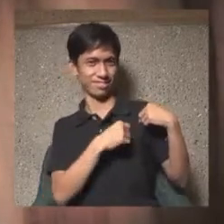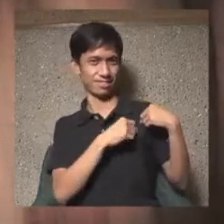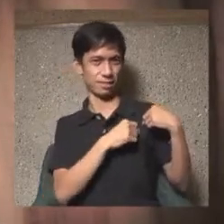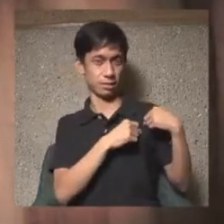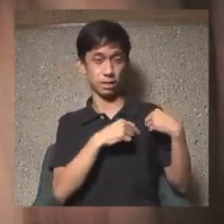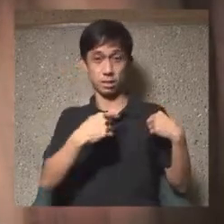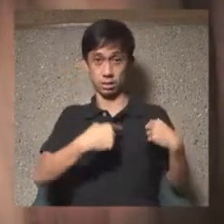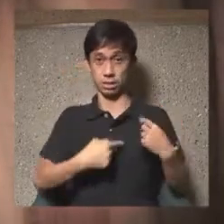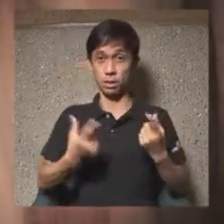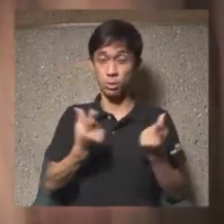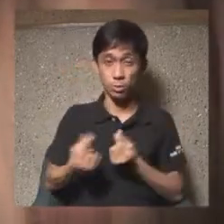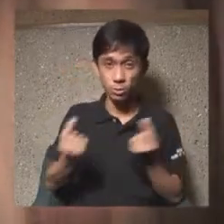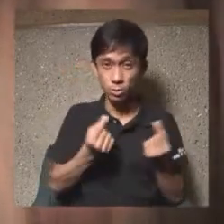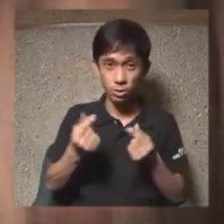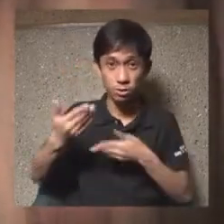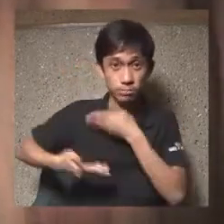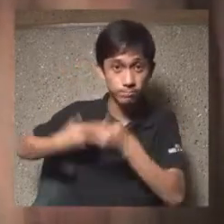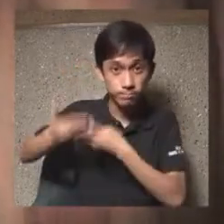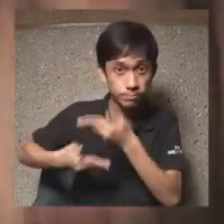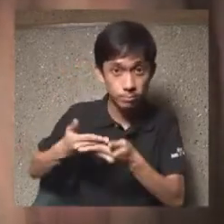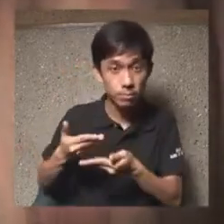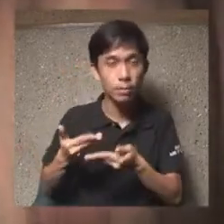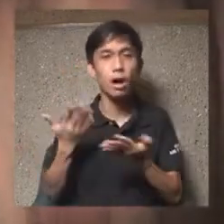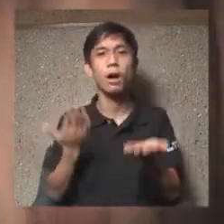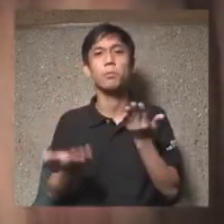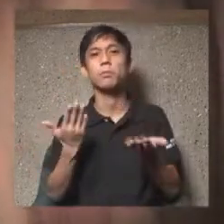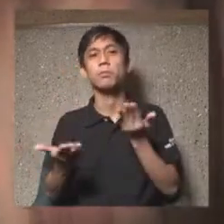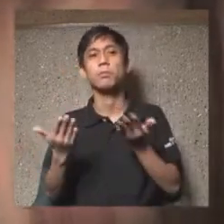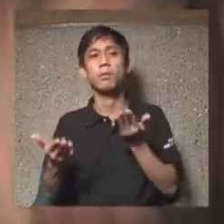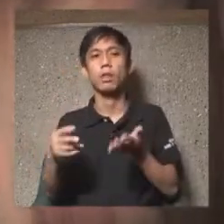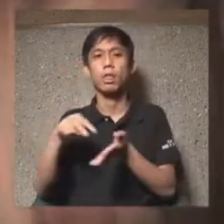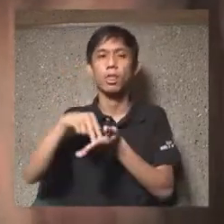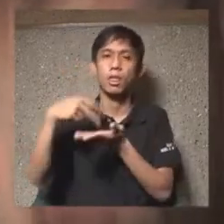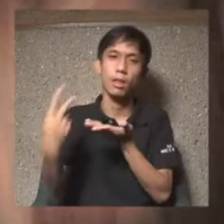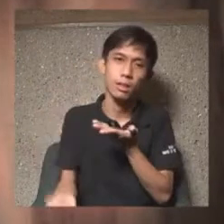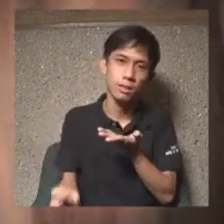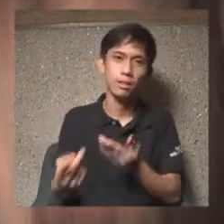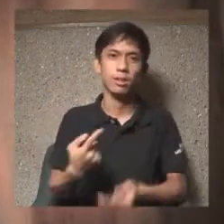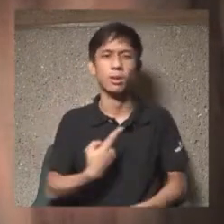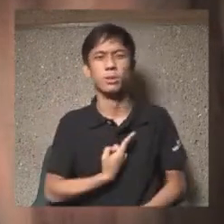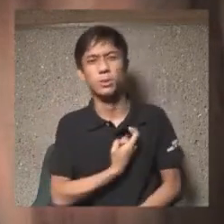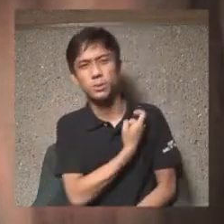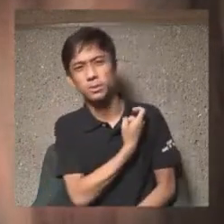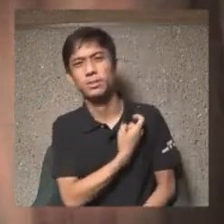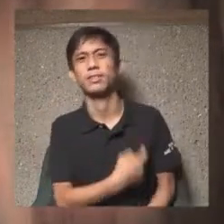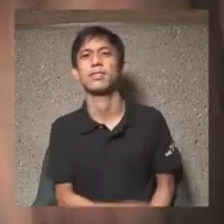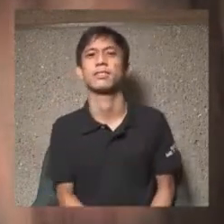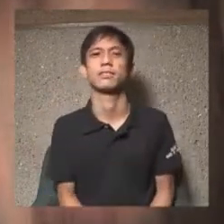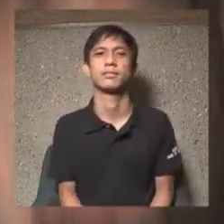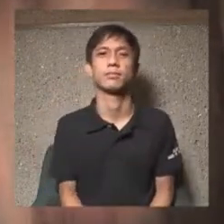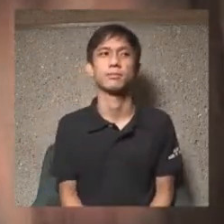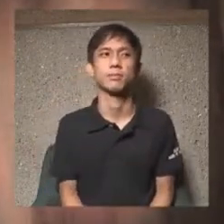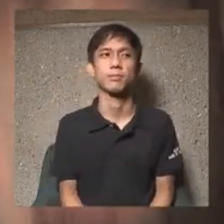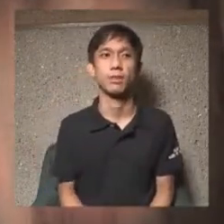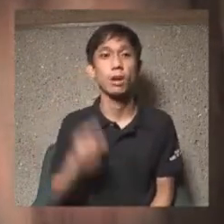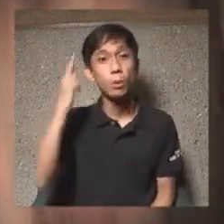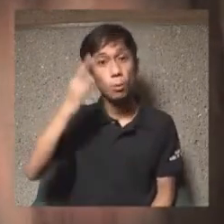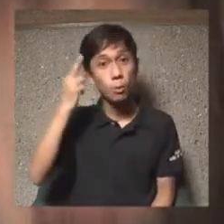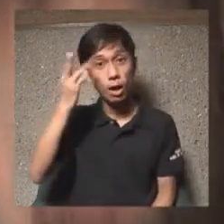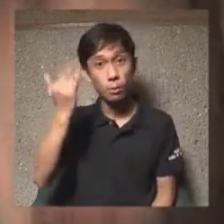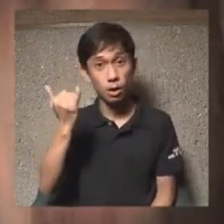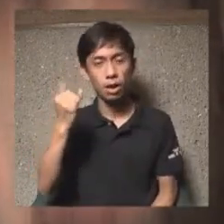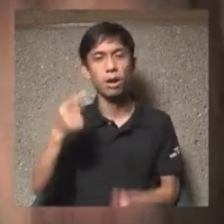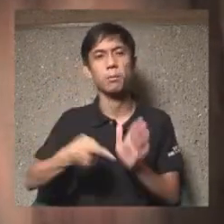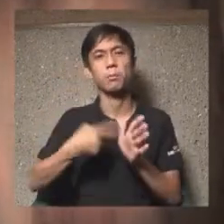may fail and get hurt. And that's why sometimes God allows us to